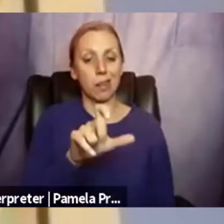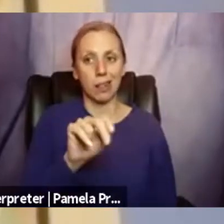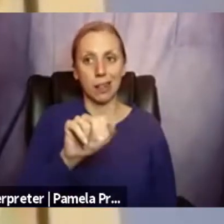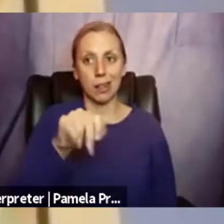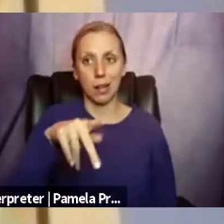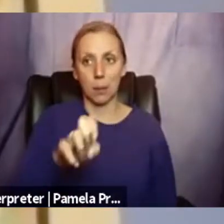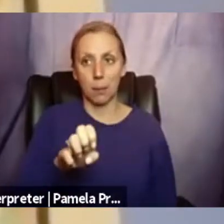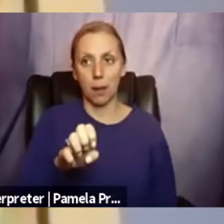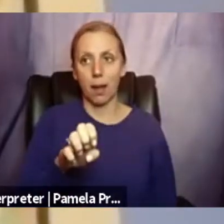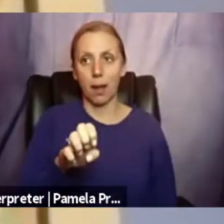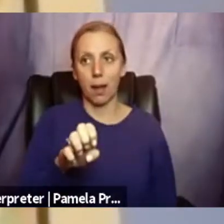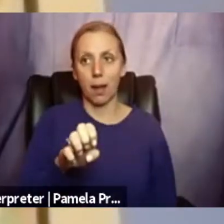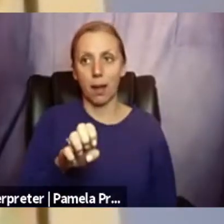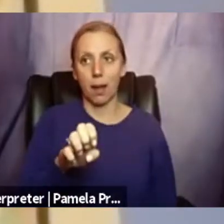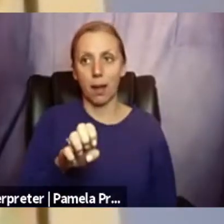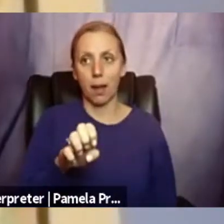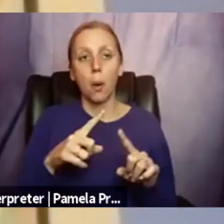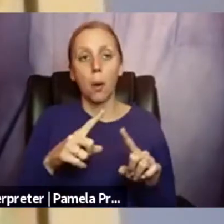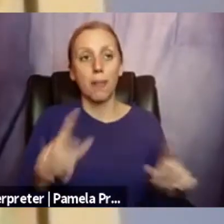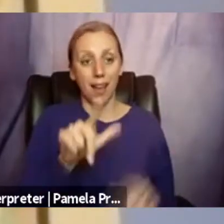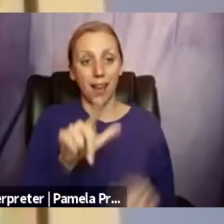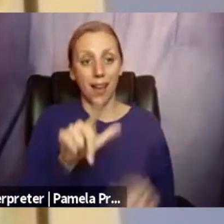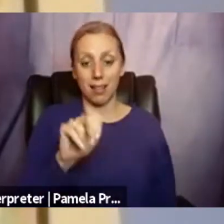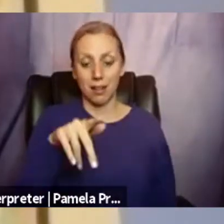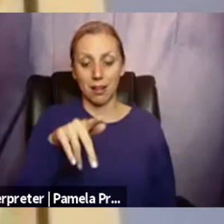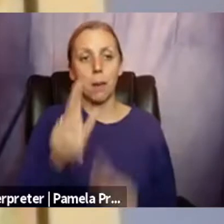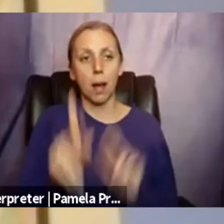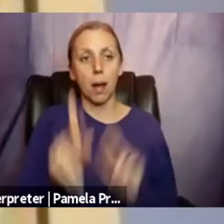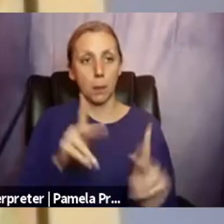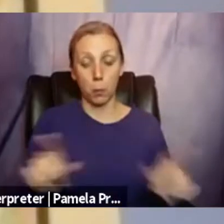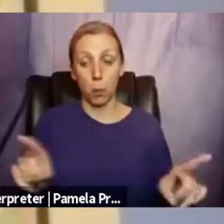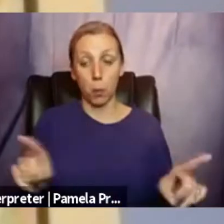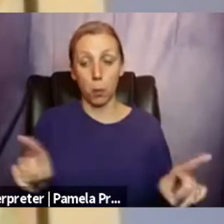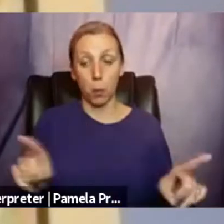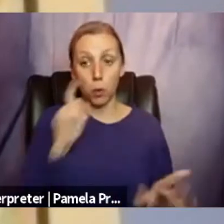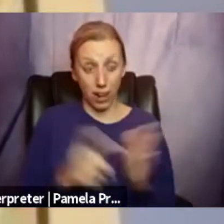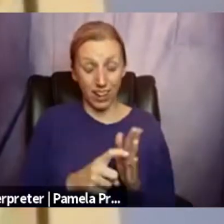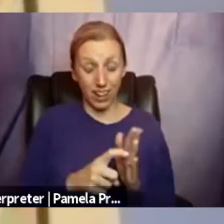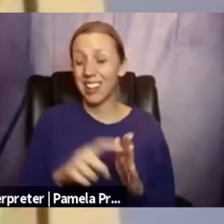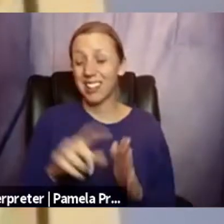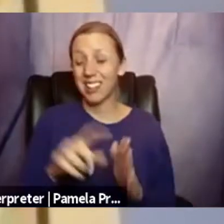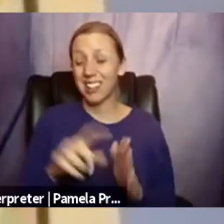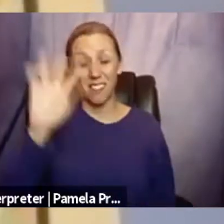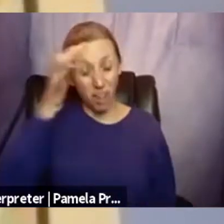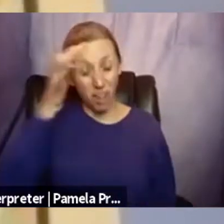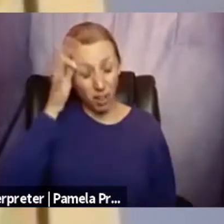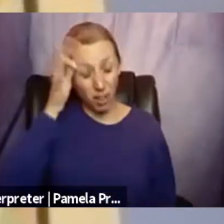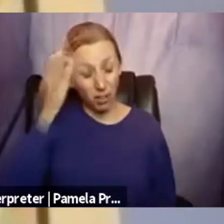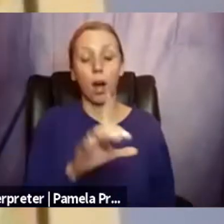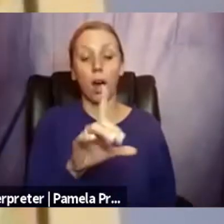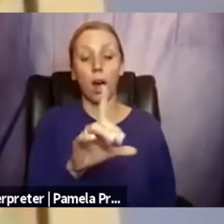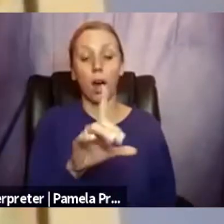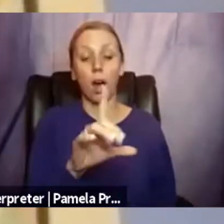unceded homeland of the Lenape people, who are also recognized federally as the Delaware Nation